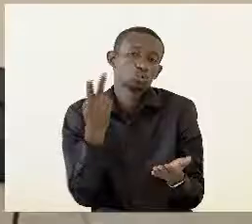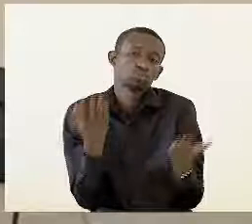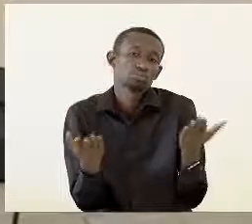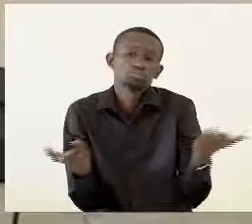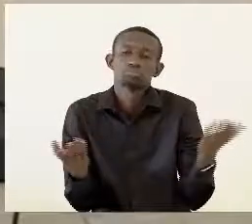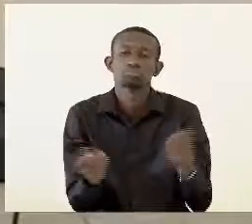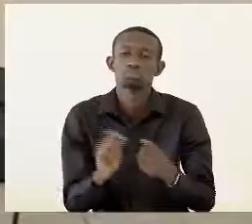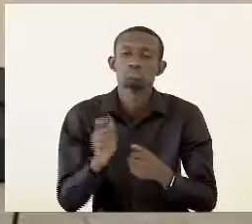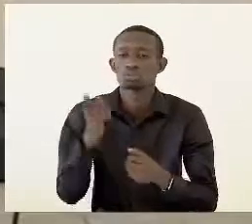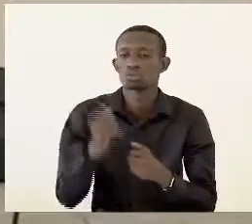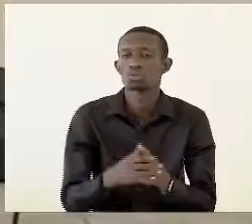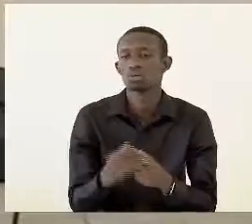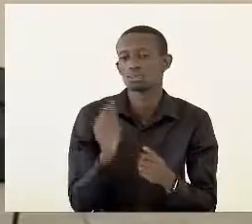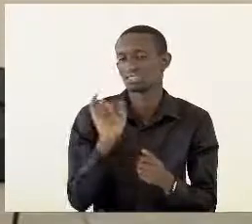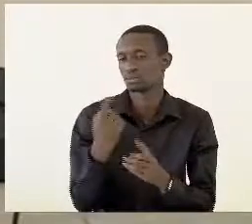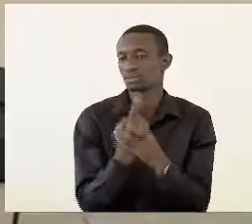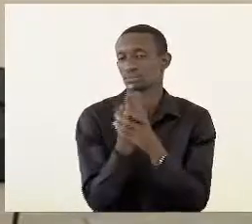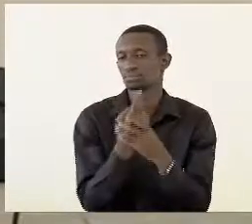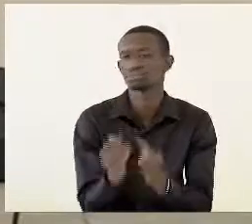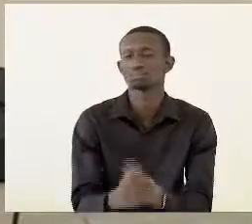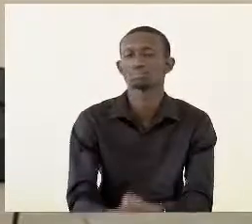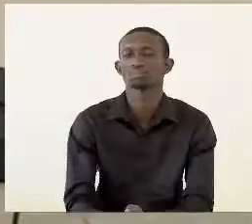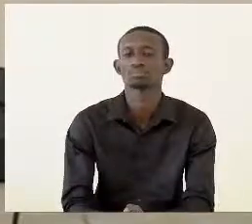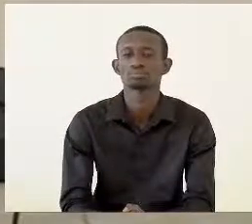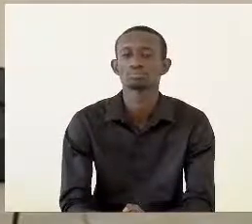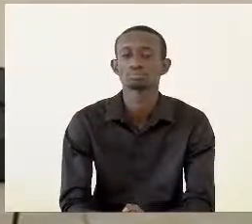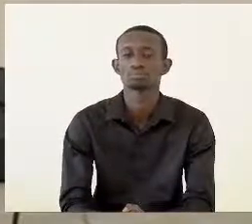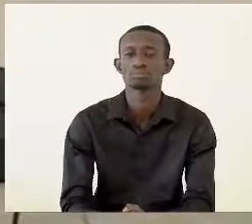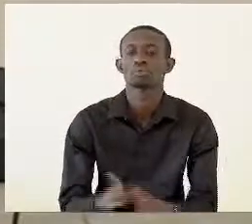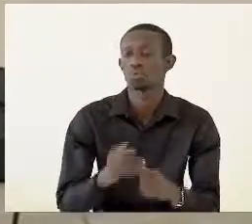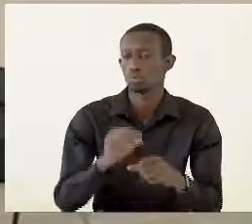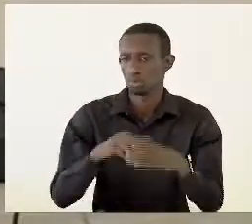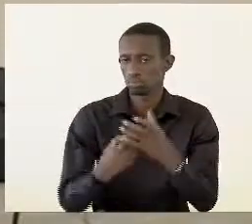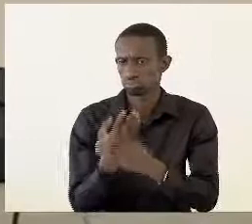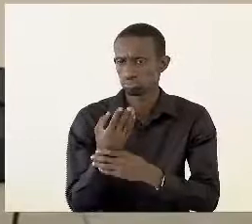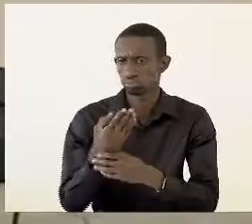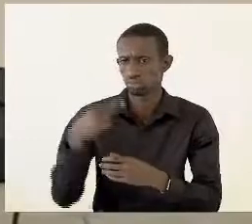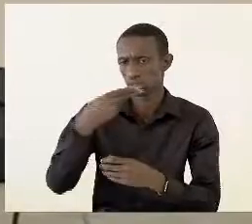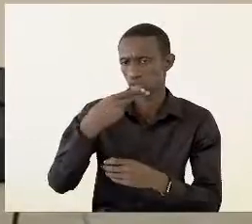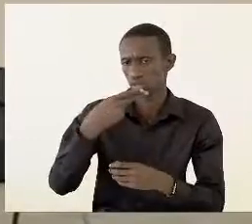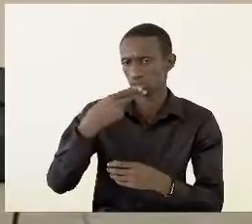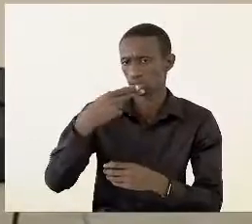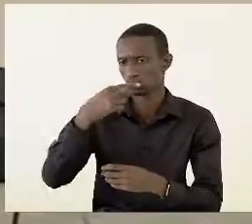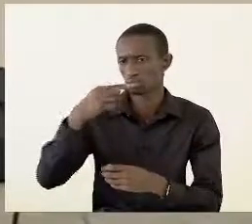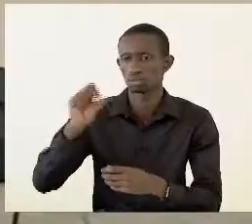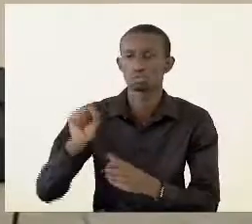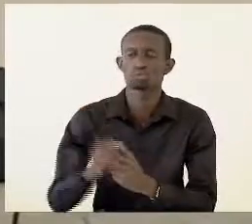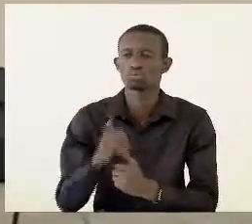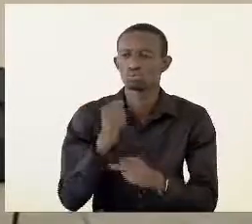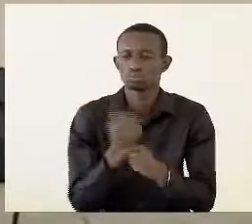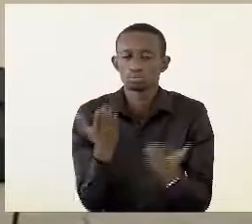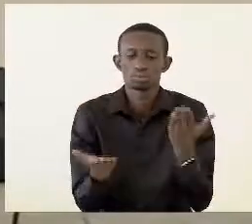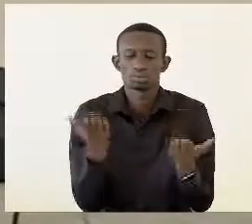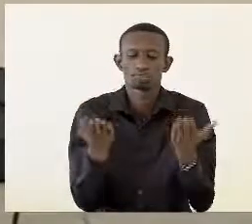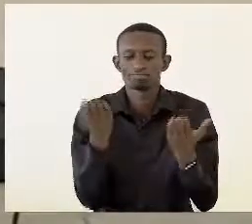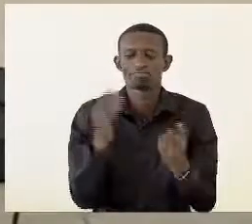there the state symbol. It is in the aqueous state. And we also produce hydrogen gas. So you complete this equation, please,